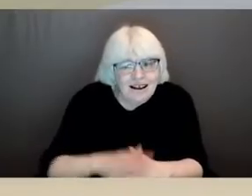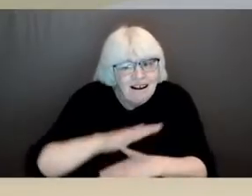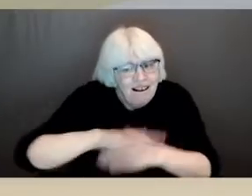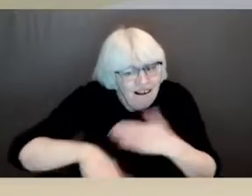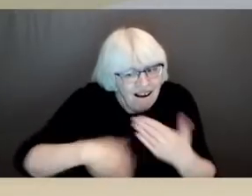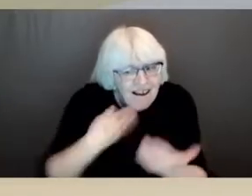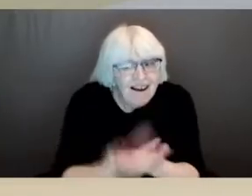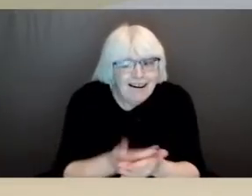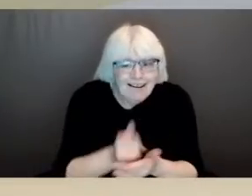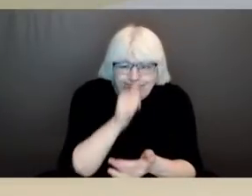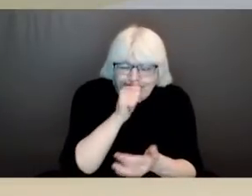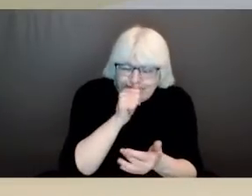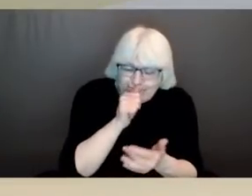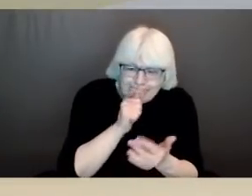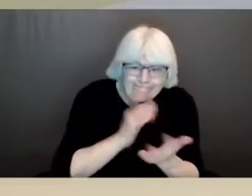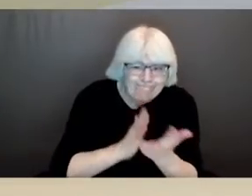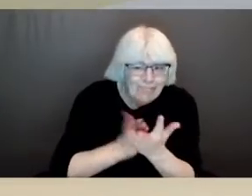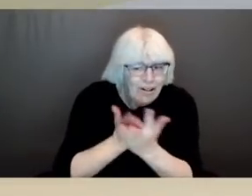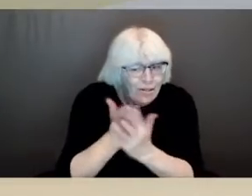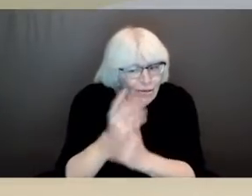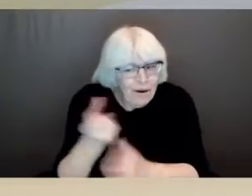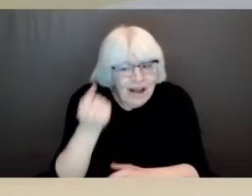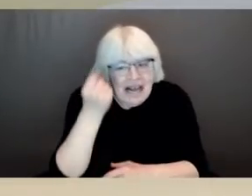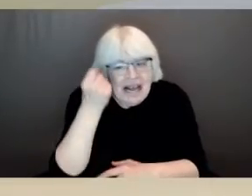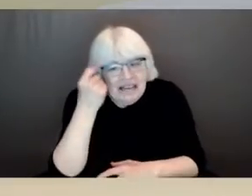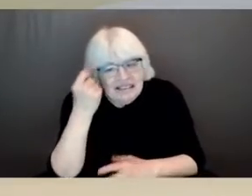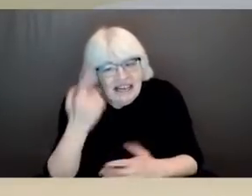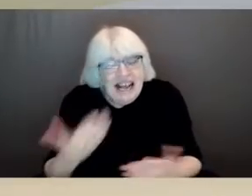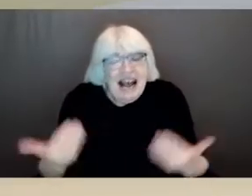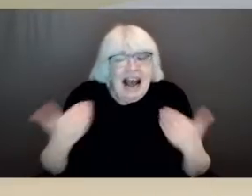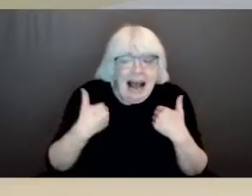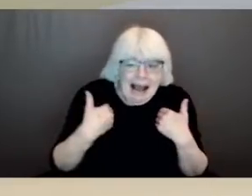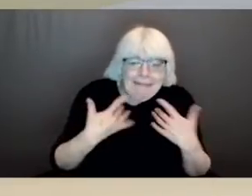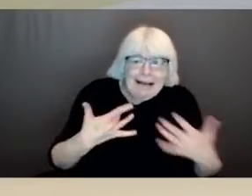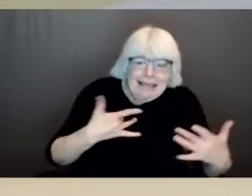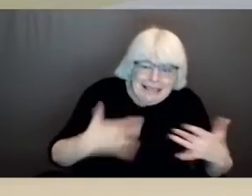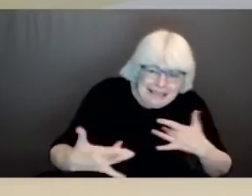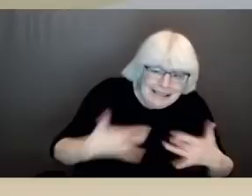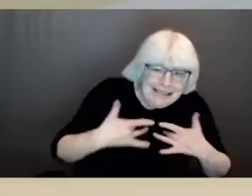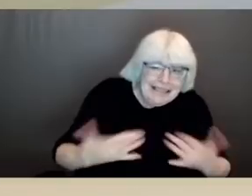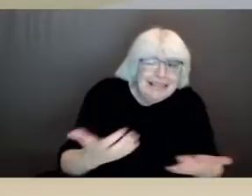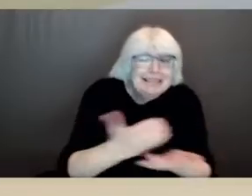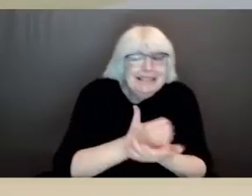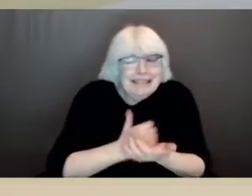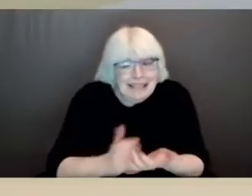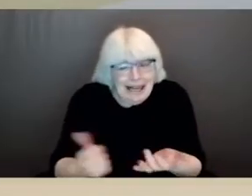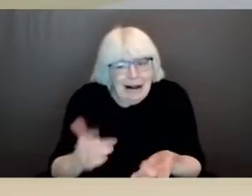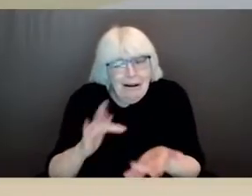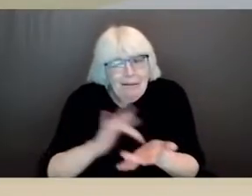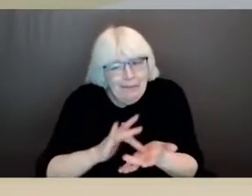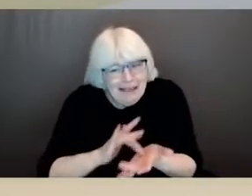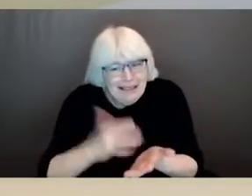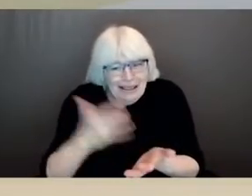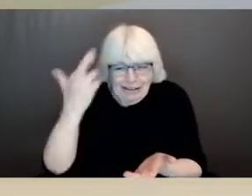are concerns. There are some medical exemptions related to the Vax Pass,